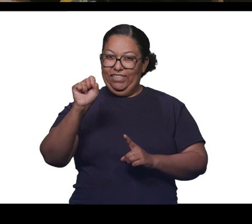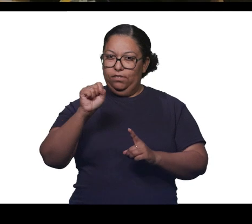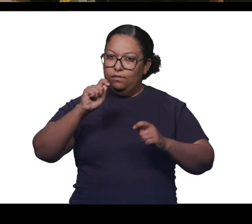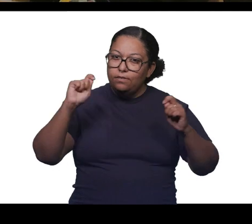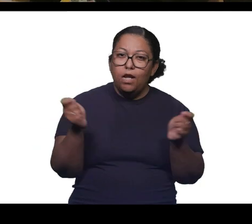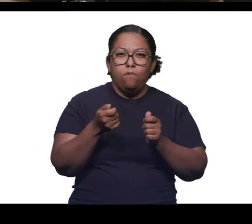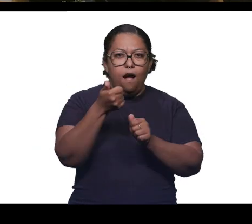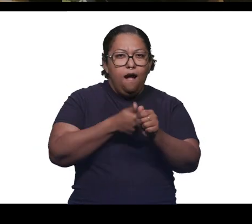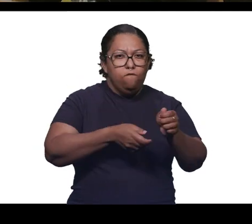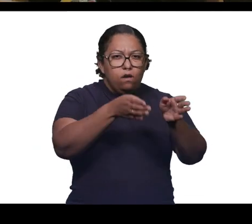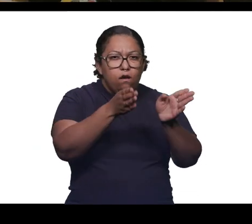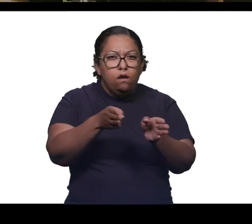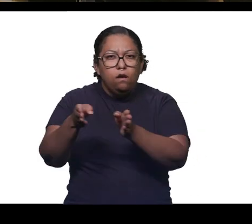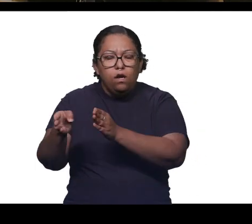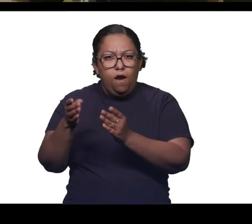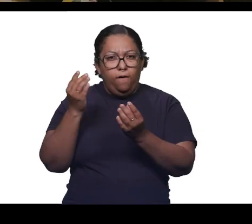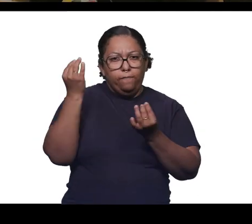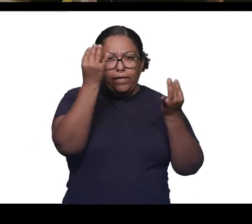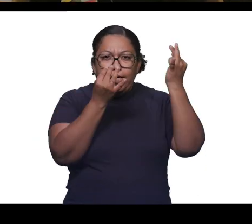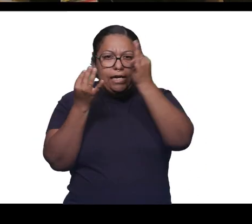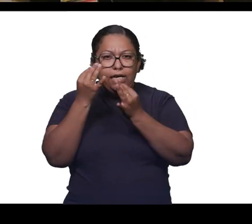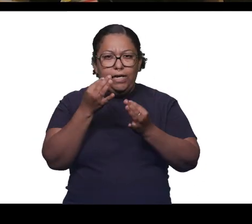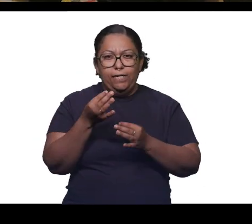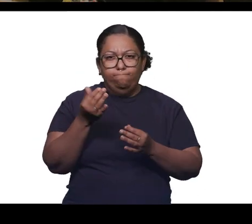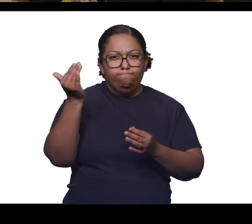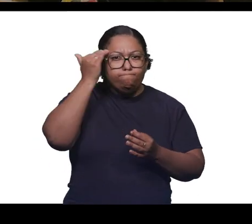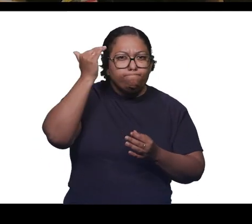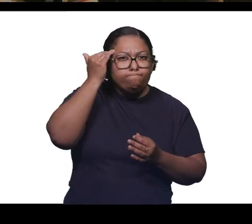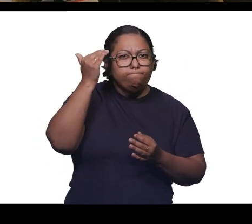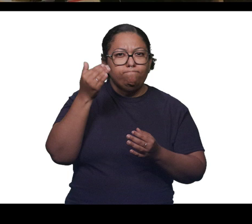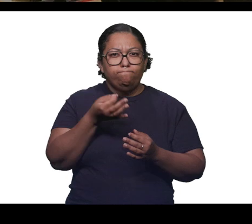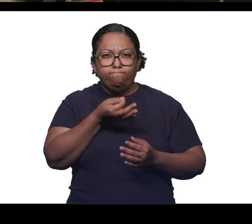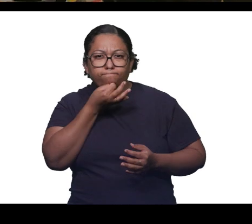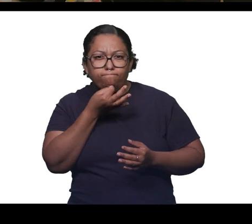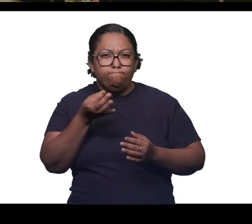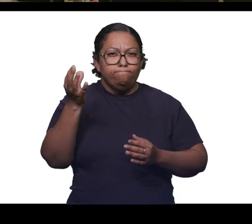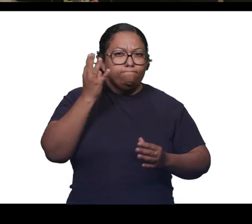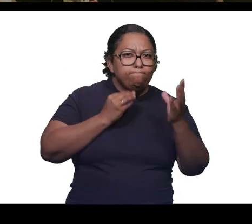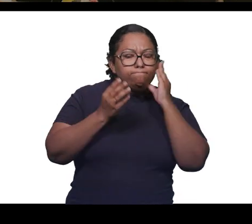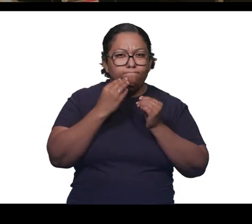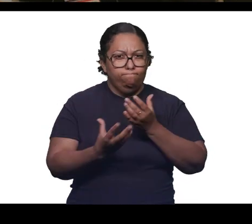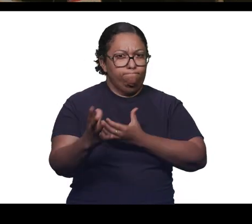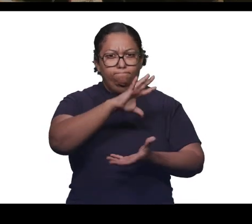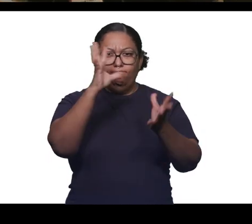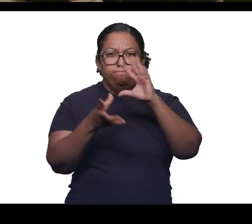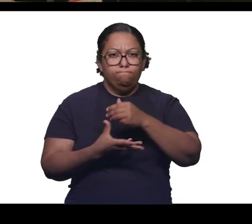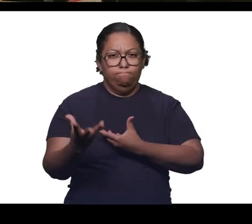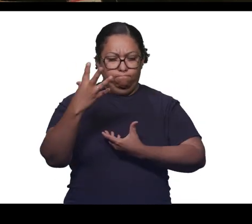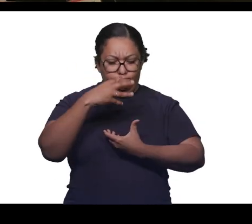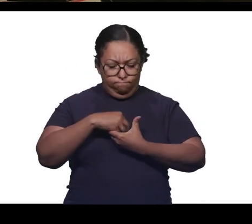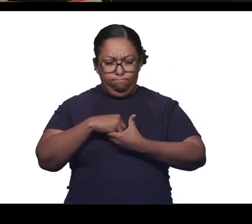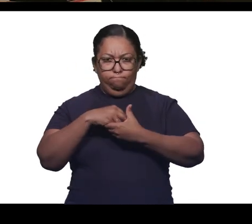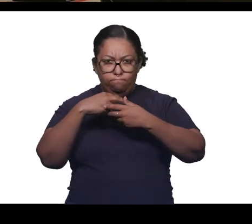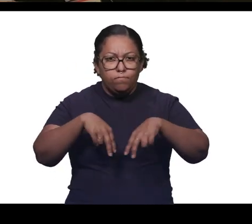unique knowledge and expertise and experiences that they bring to looking at a work of art. So, by all